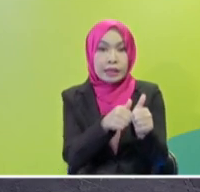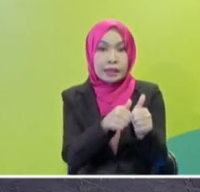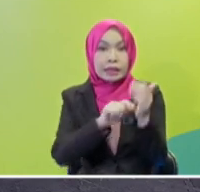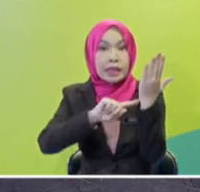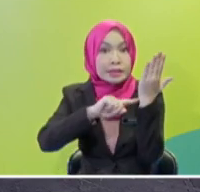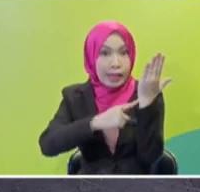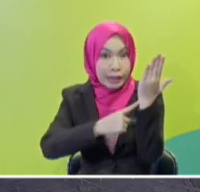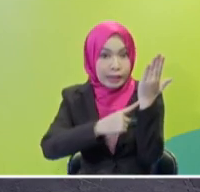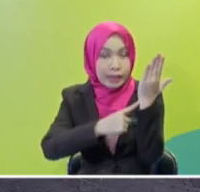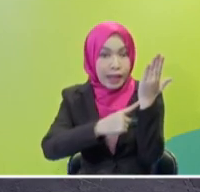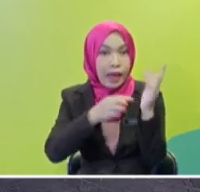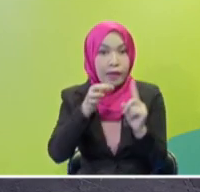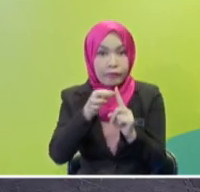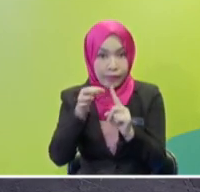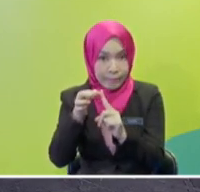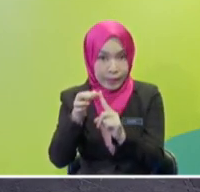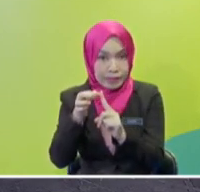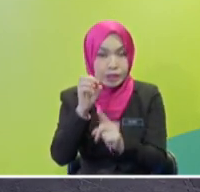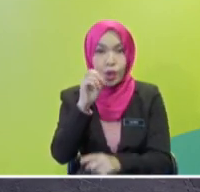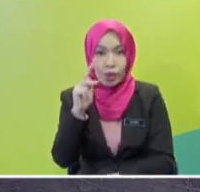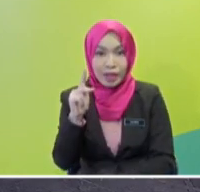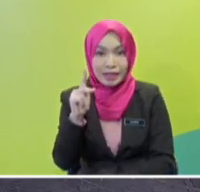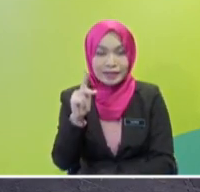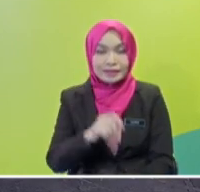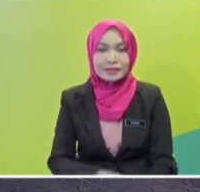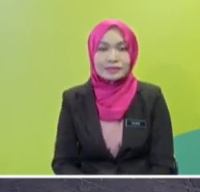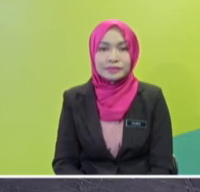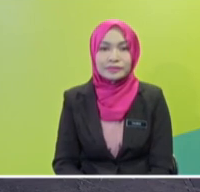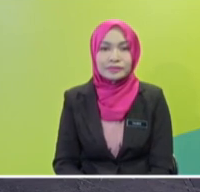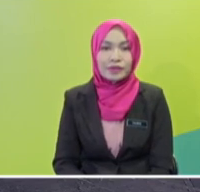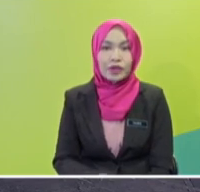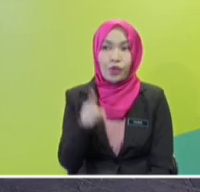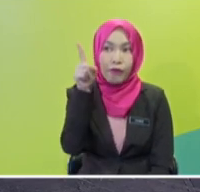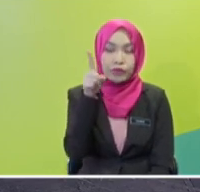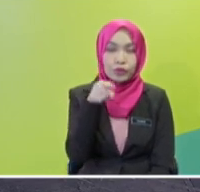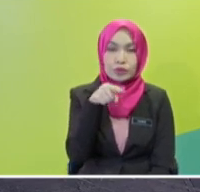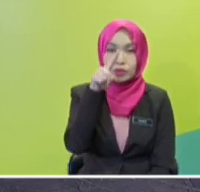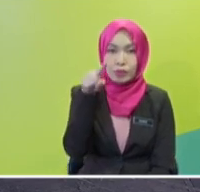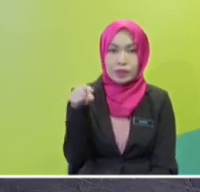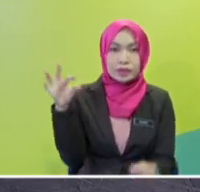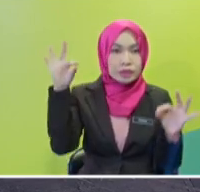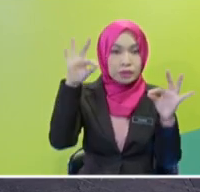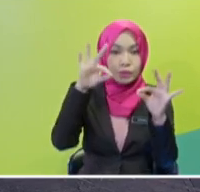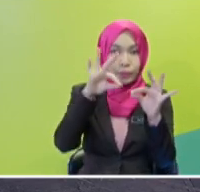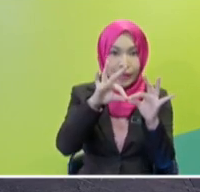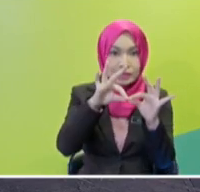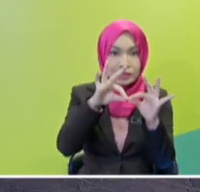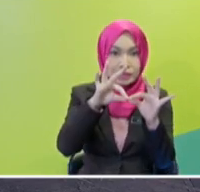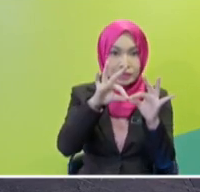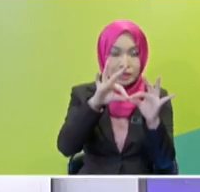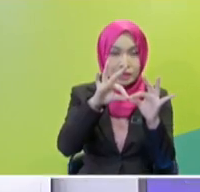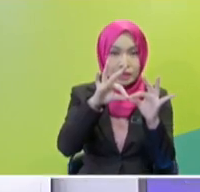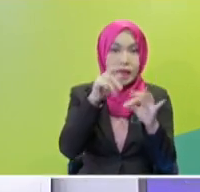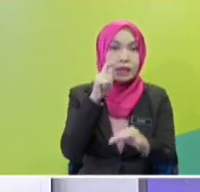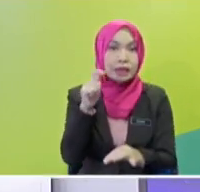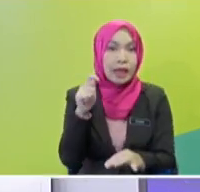And then you have to paste the ice cream scoops on the ice cream cone. All right. Let's see whether you can match the picture and